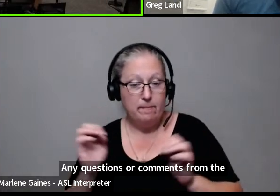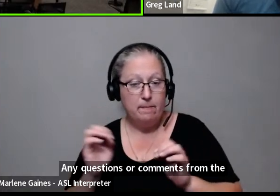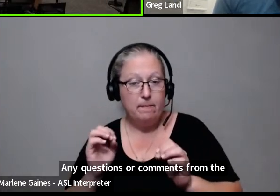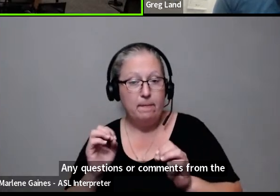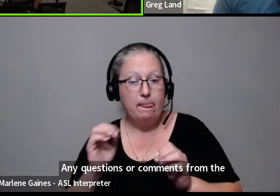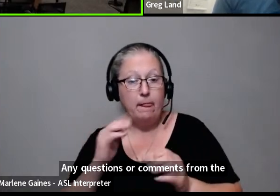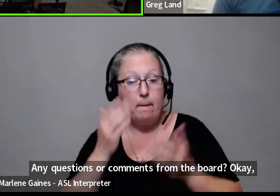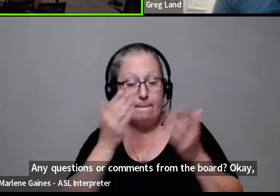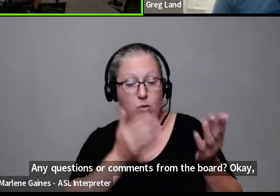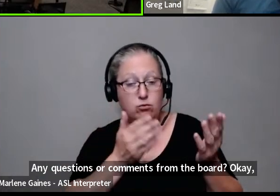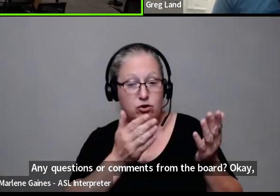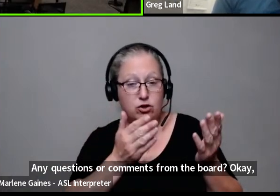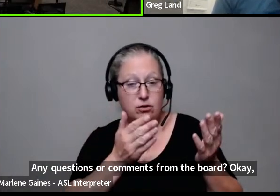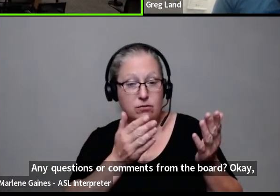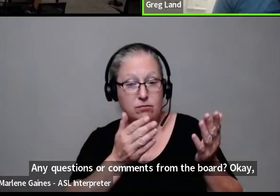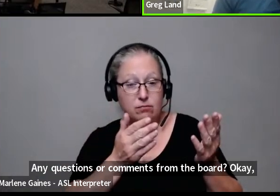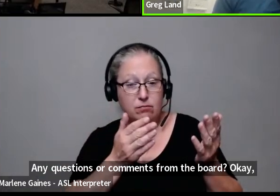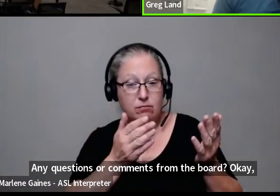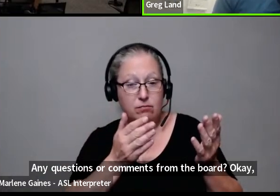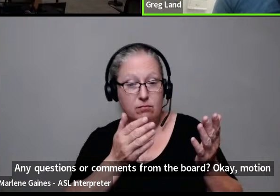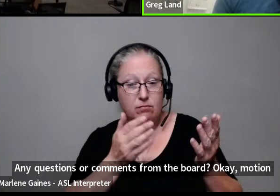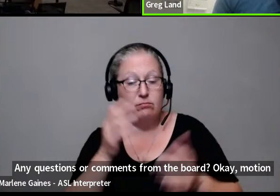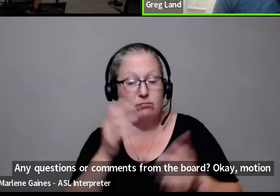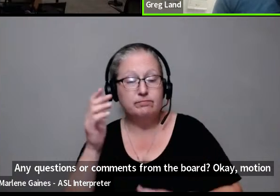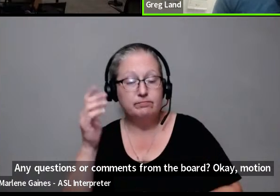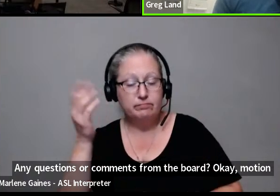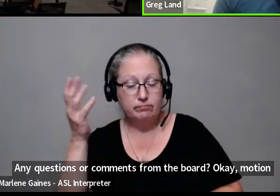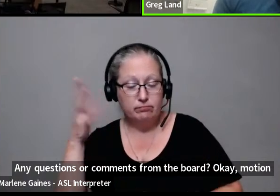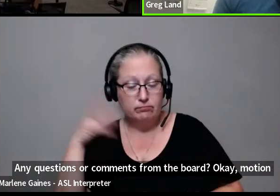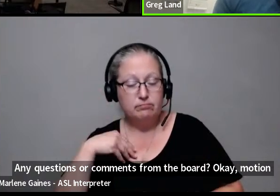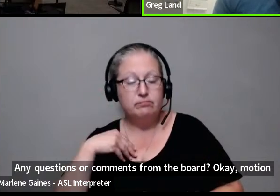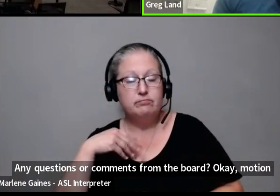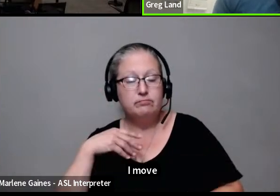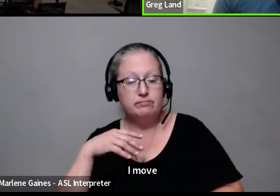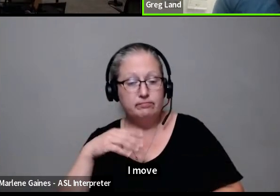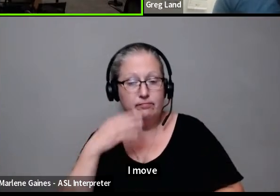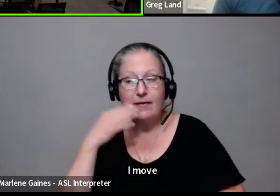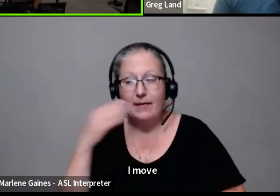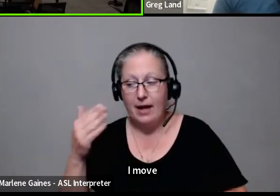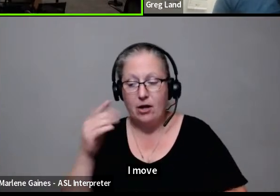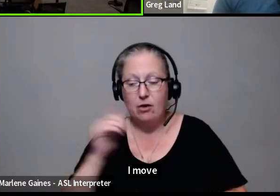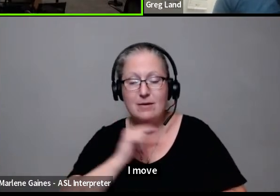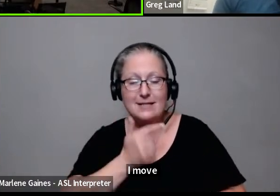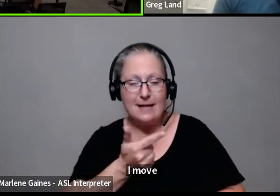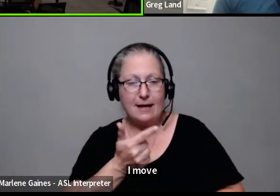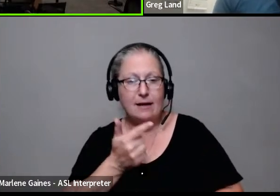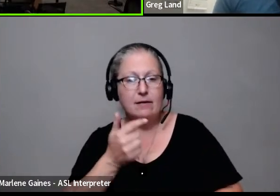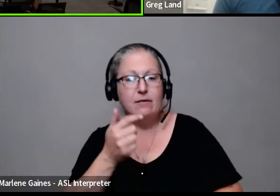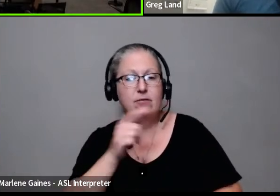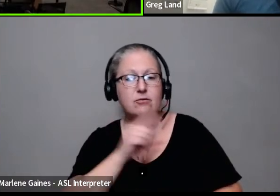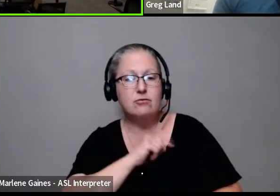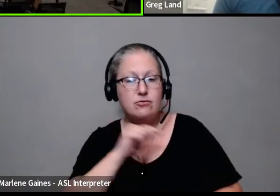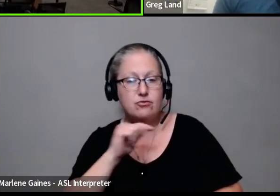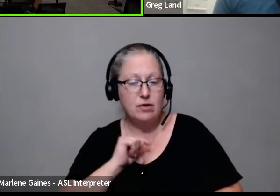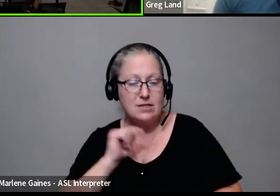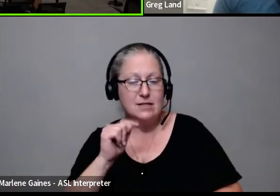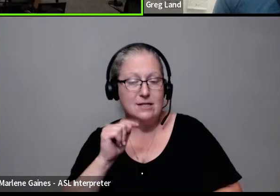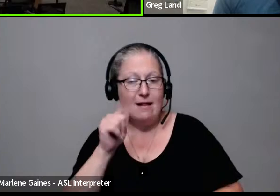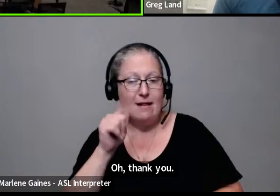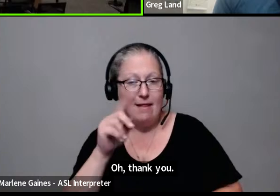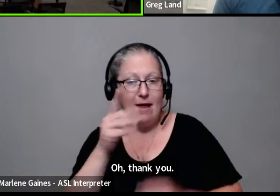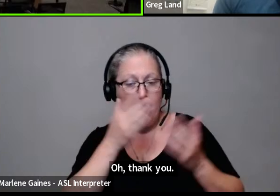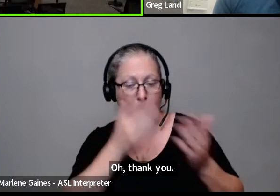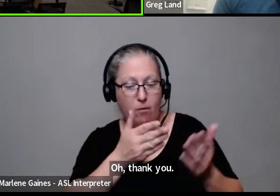Okay, motion. So I moved. move. Oh, thank you. I will second. Motion by trustee